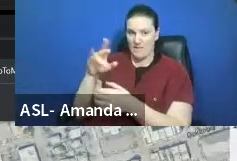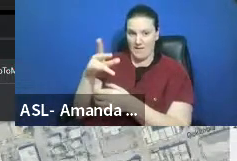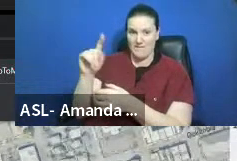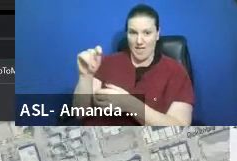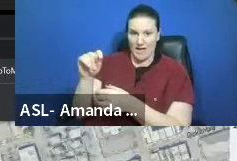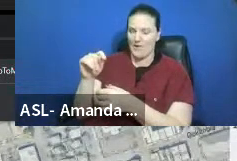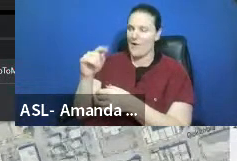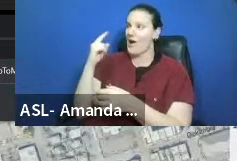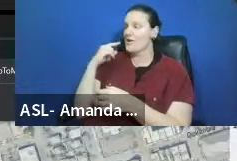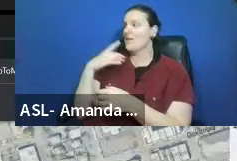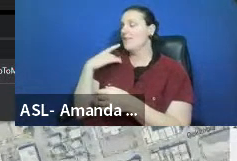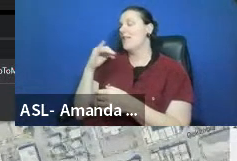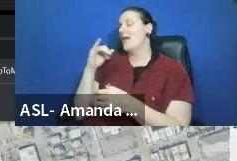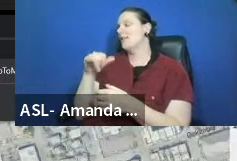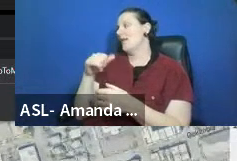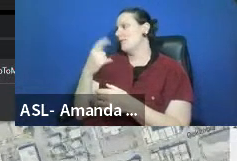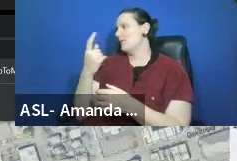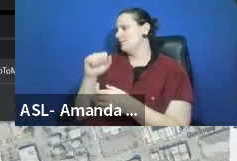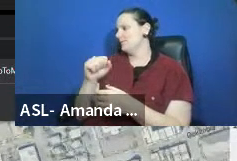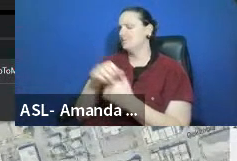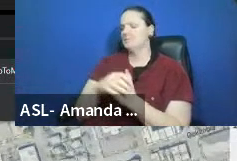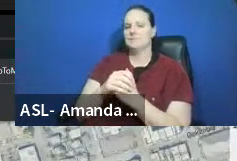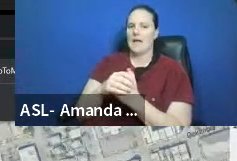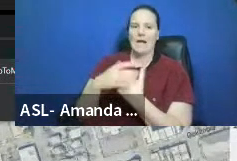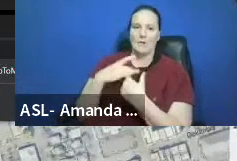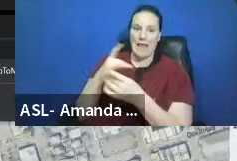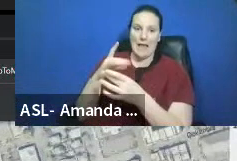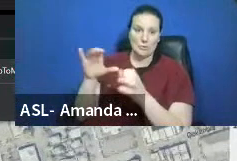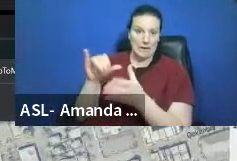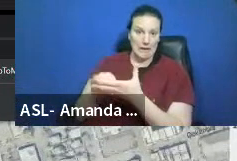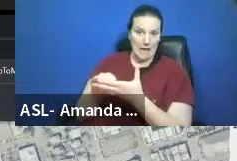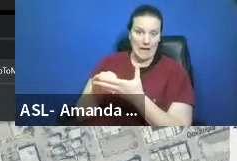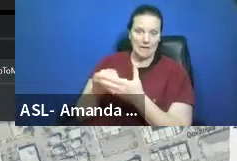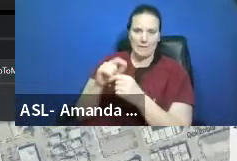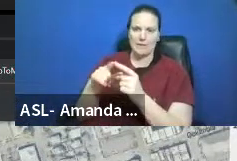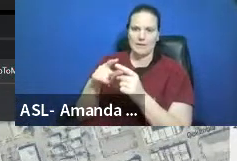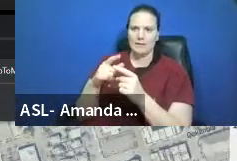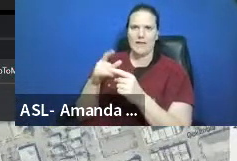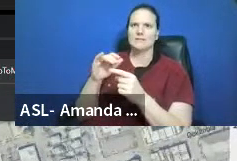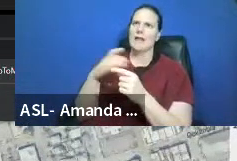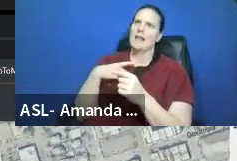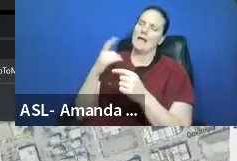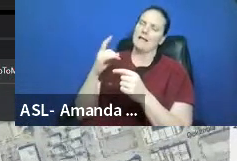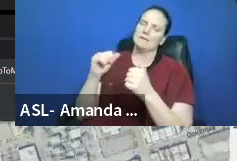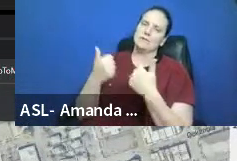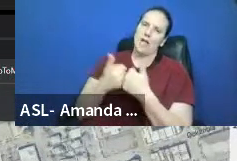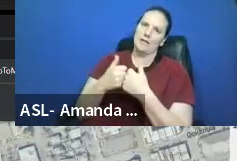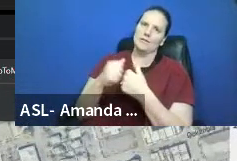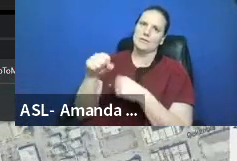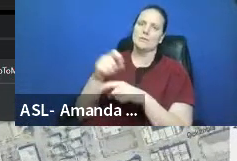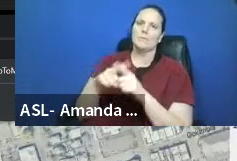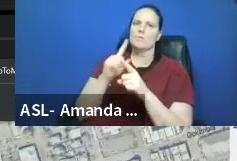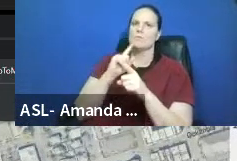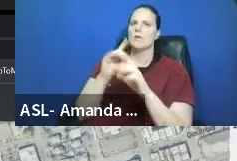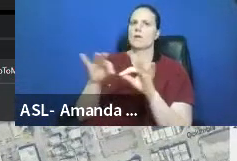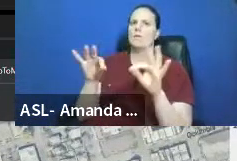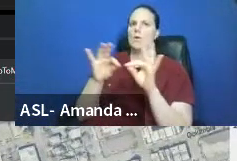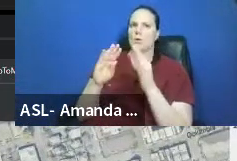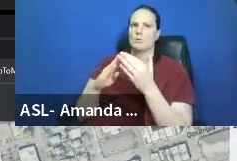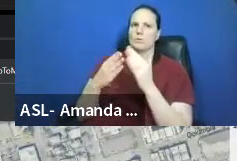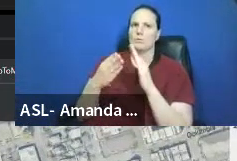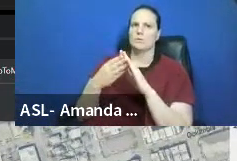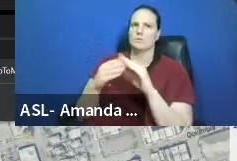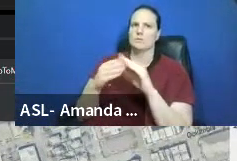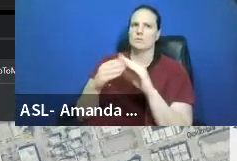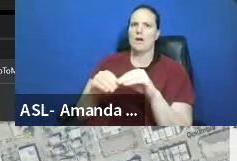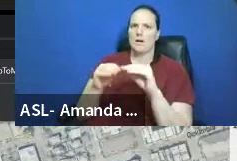I like that one. I not like doing it, but actually I like doing it. It's a good challenge. But it's really important to the communities,